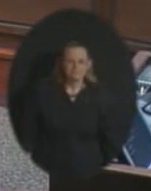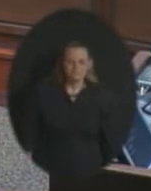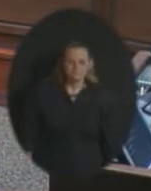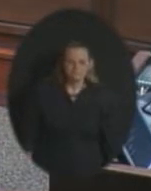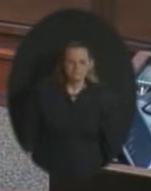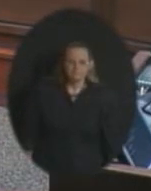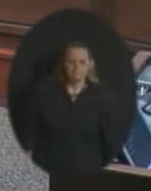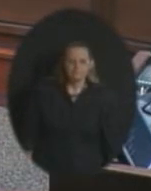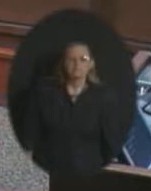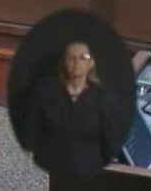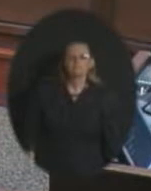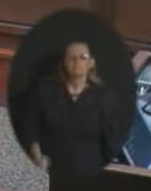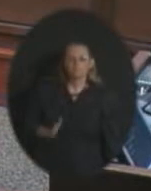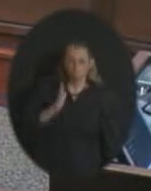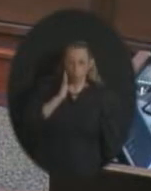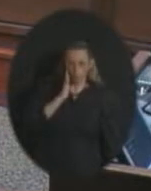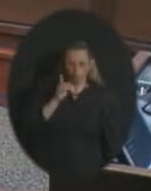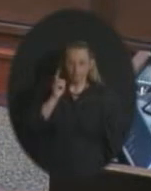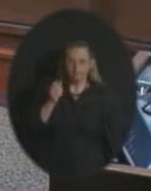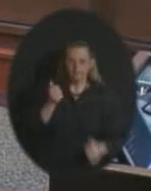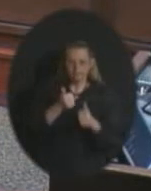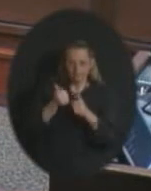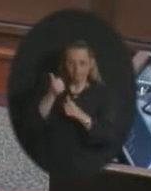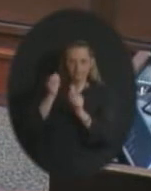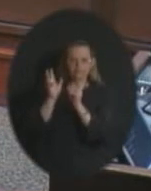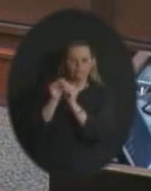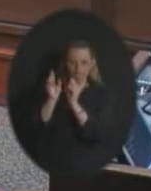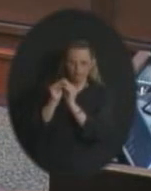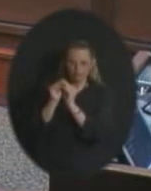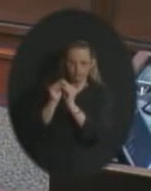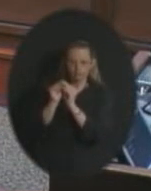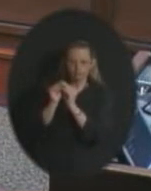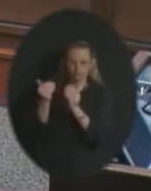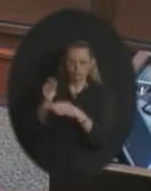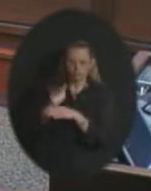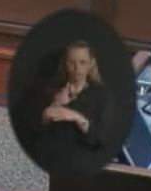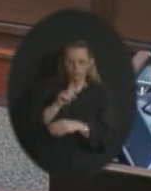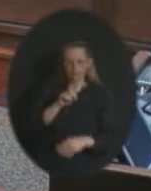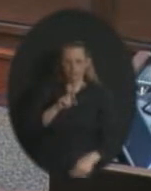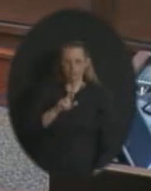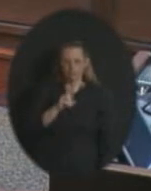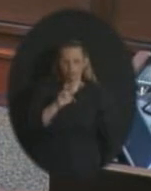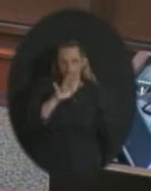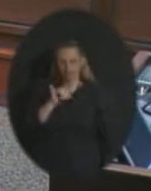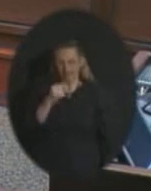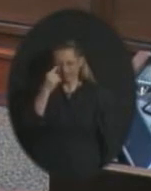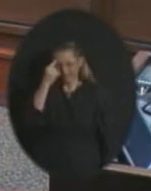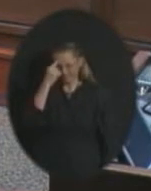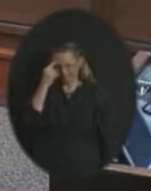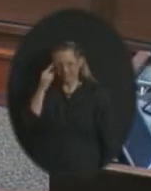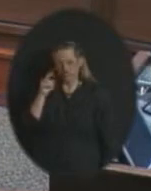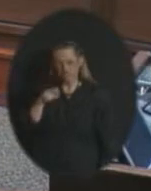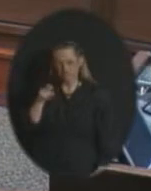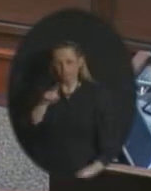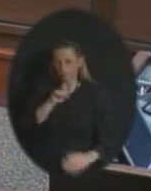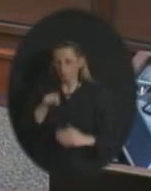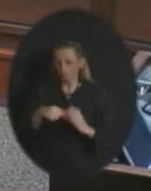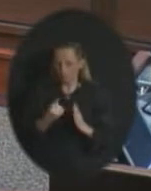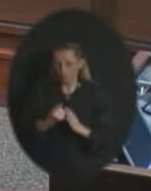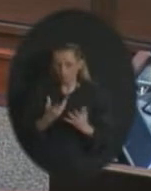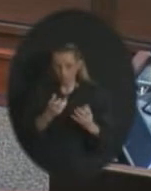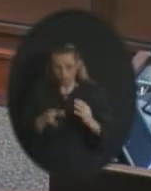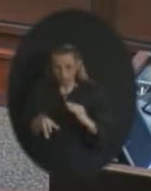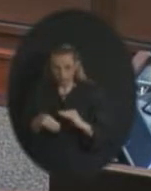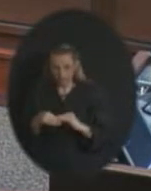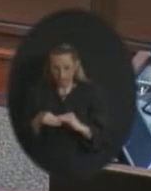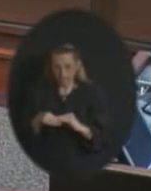We will need an executive session this evening. Dr. Berry, I believe we need about an hour. Do you have anything that you would like to add to that? Yeah, we